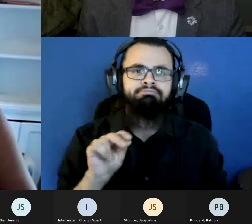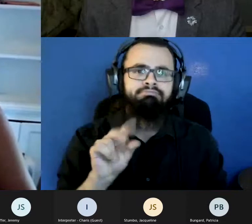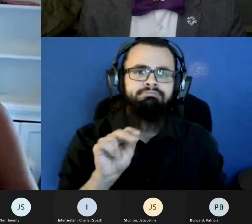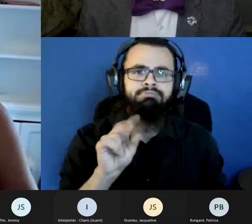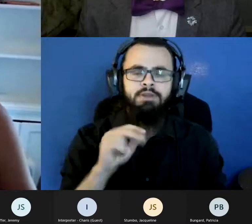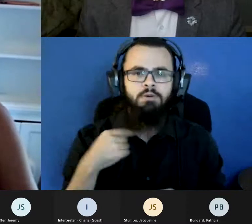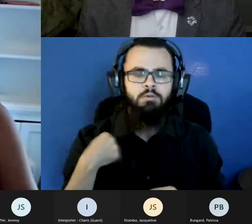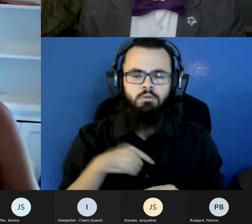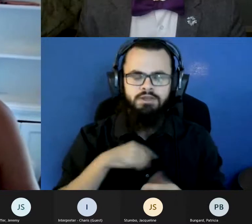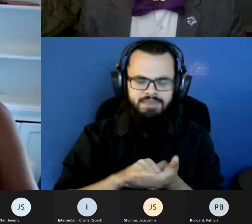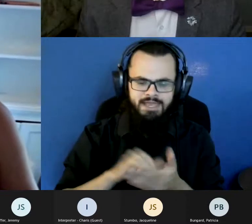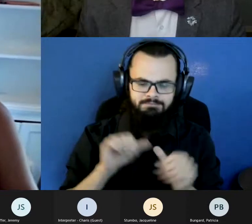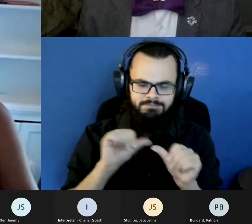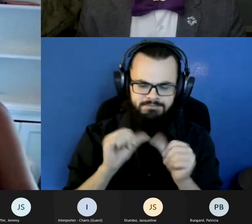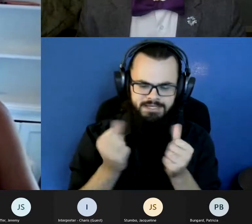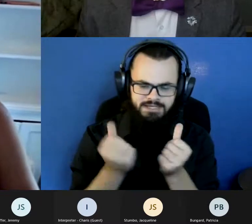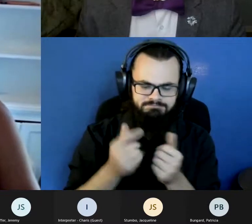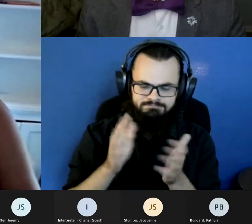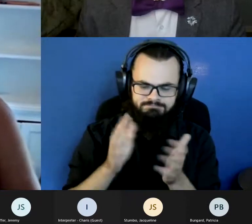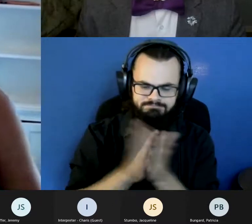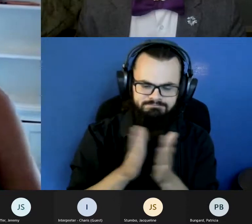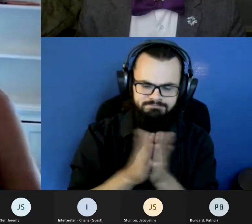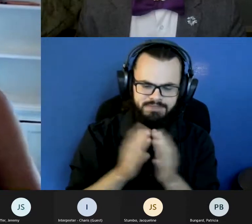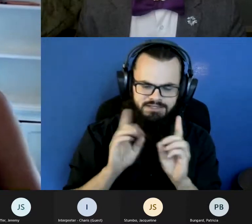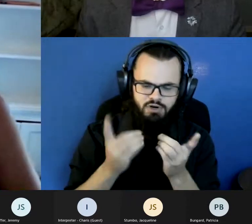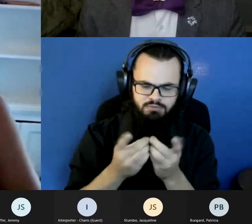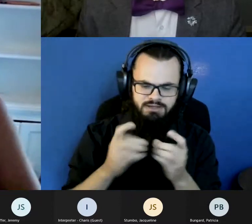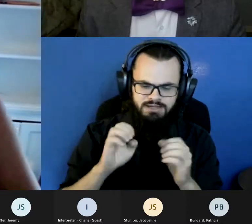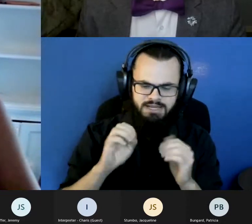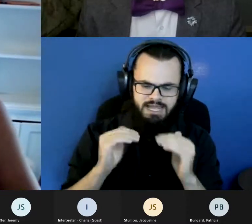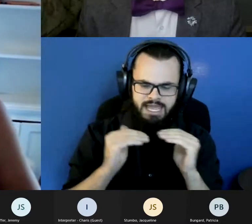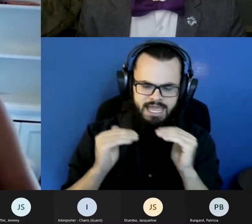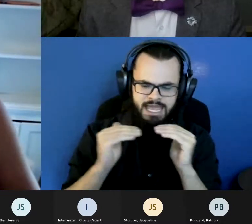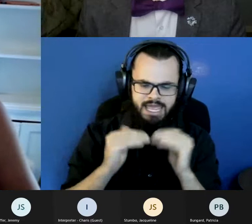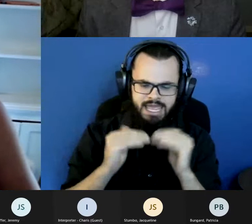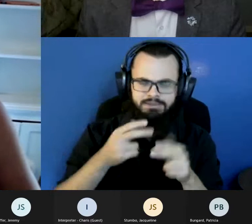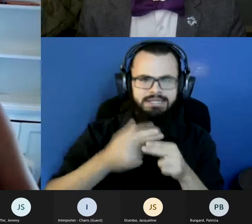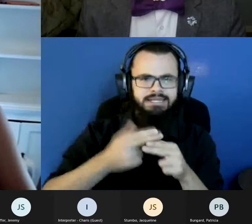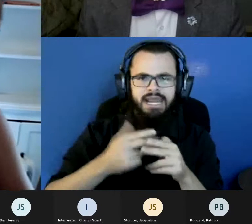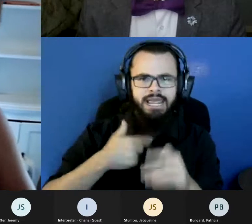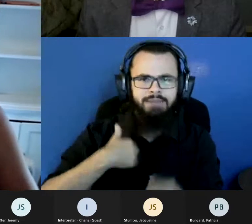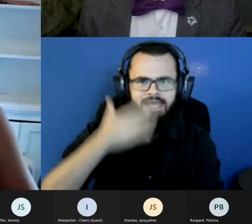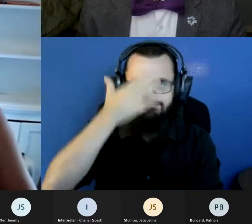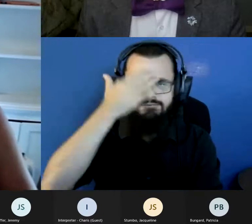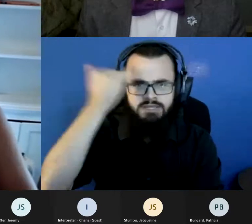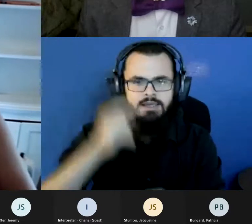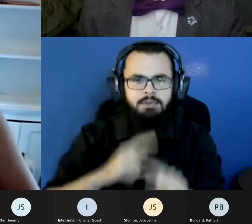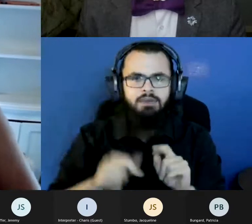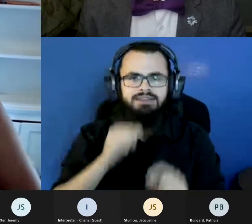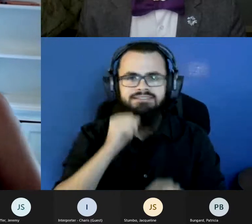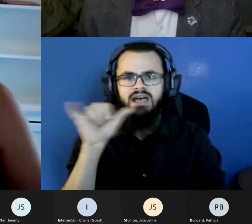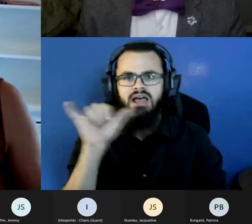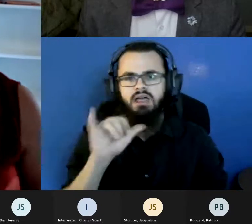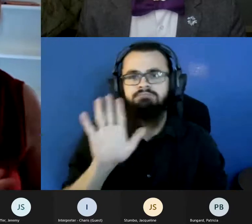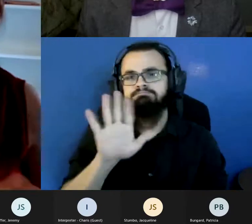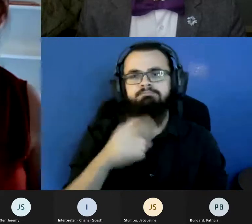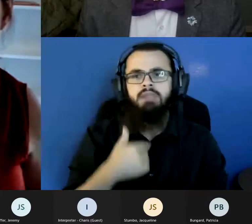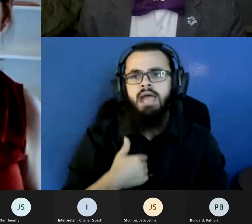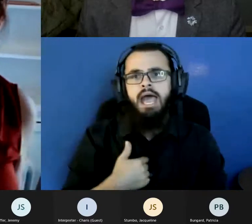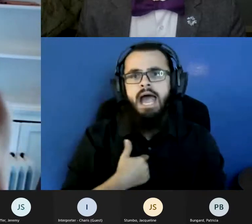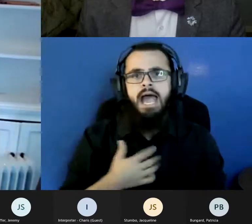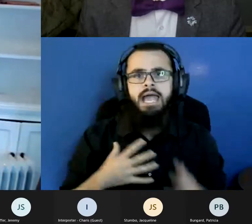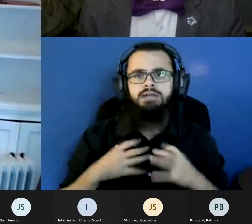the acronym. Anyway, they have to discuss this. It's not just like I say, I don't want to wear a mask because of my religion.